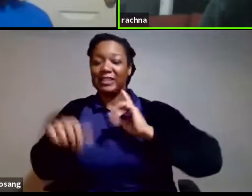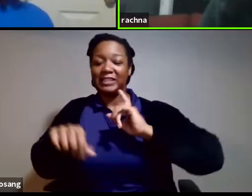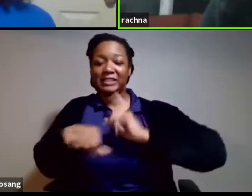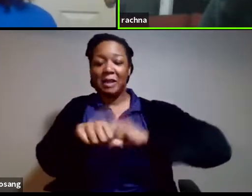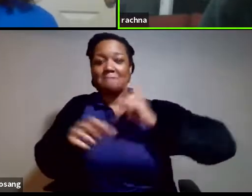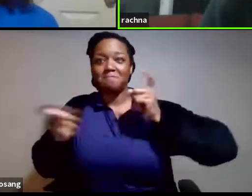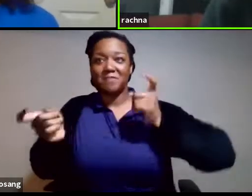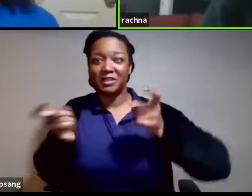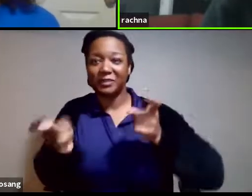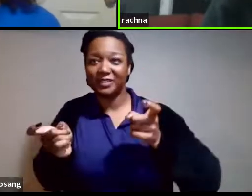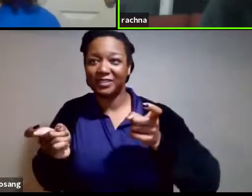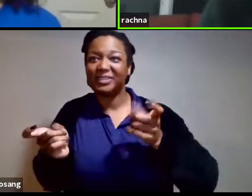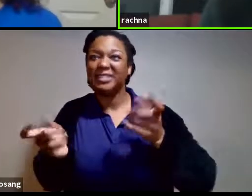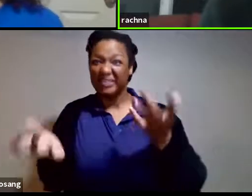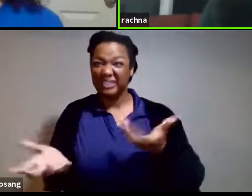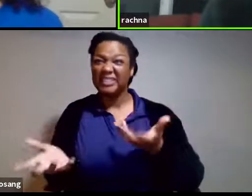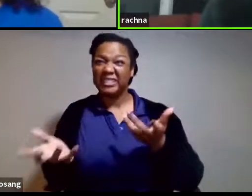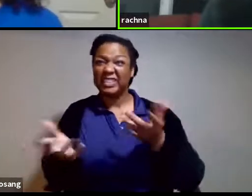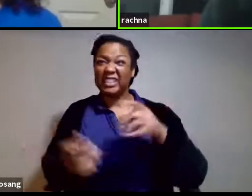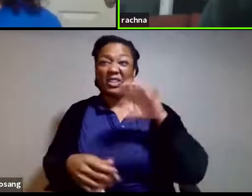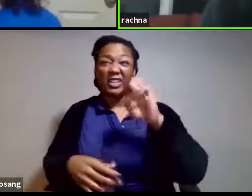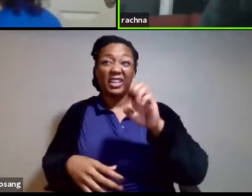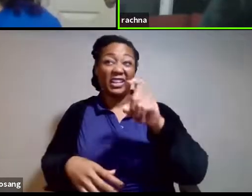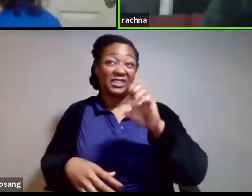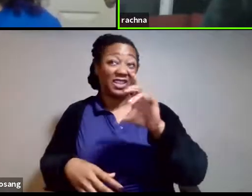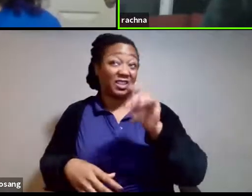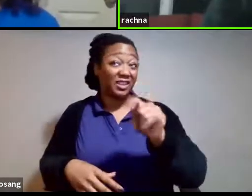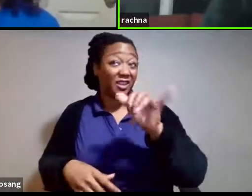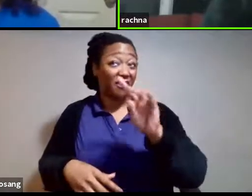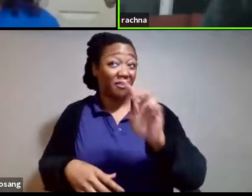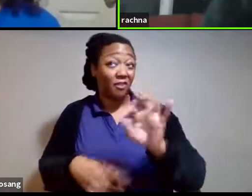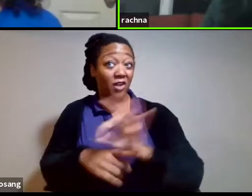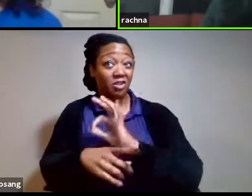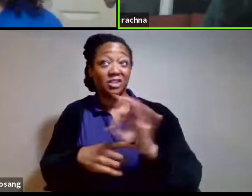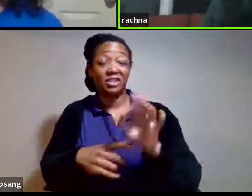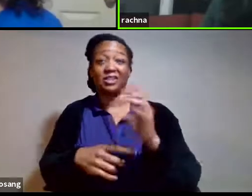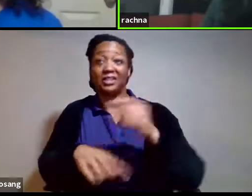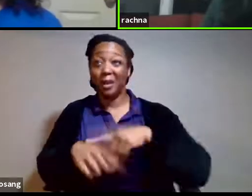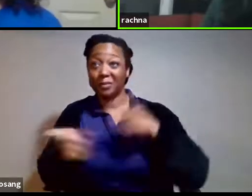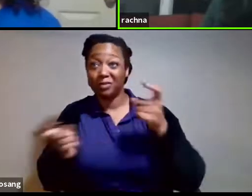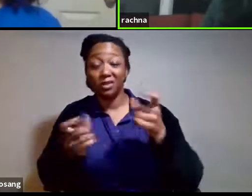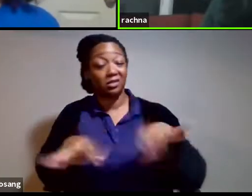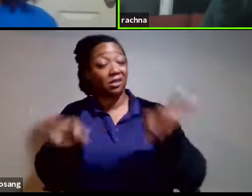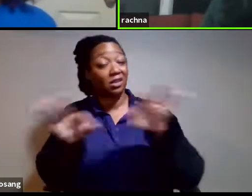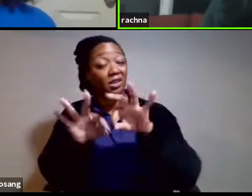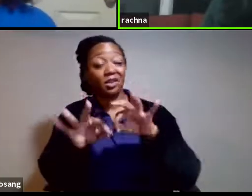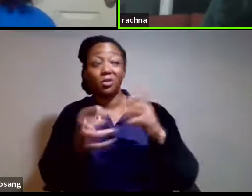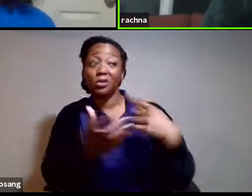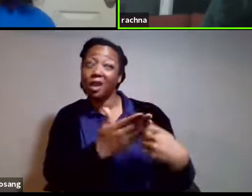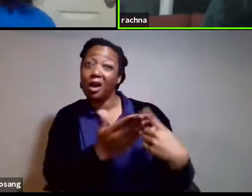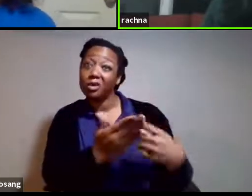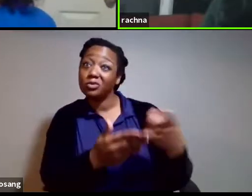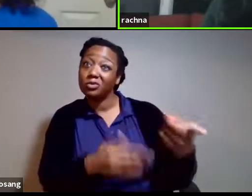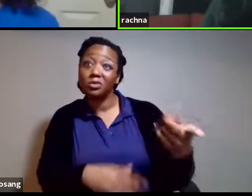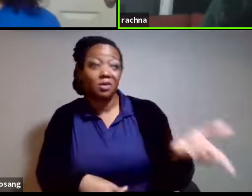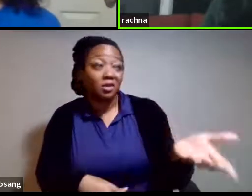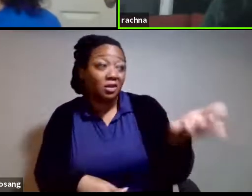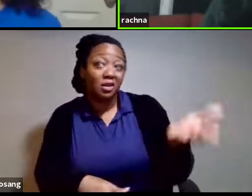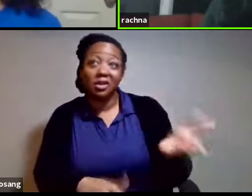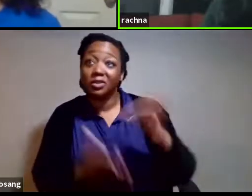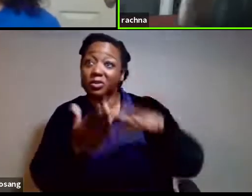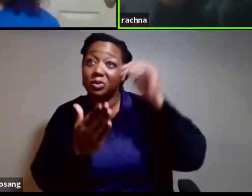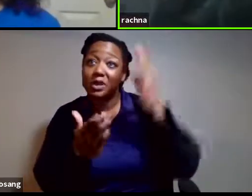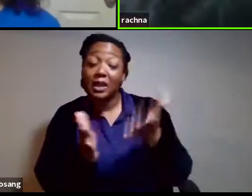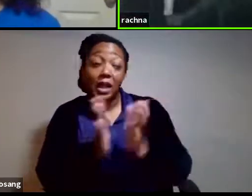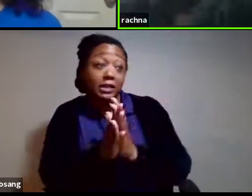management. So those are the discussions you'd want to have with that student and figure out, you know, what ways they can